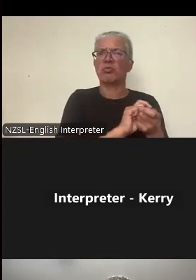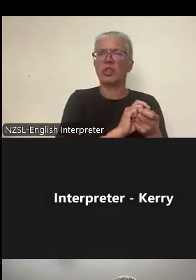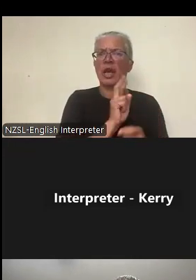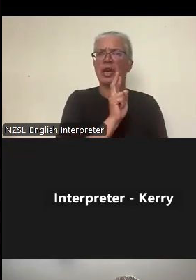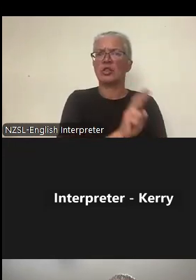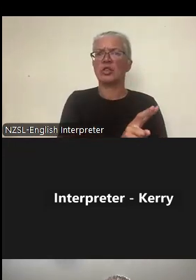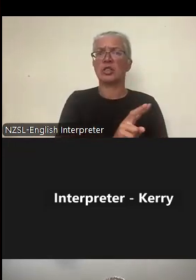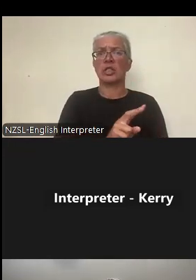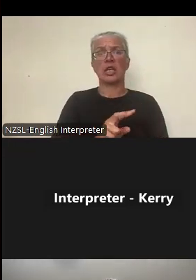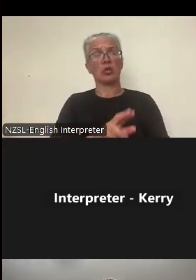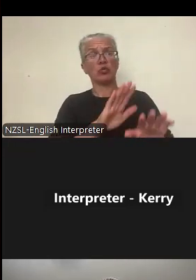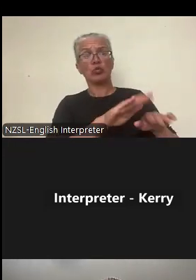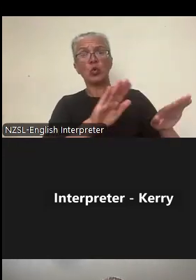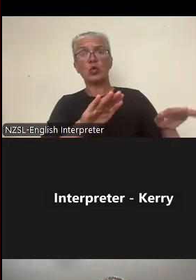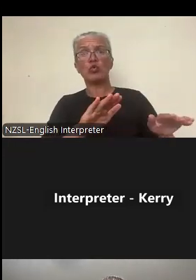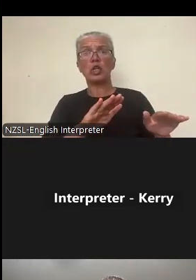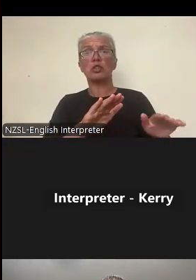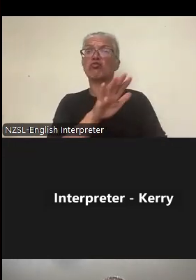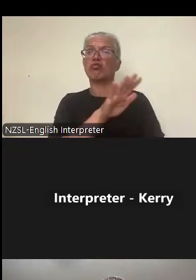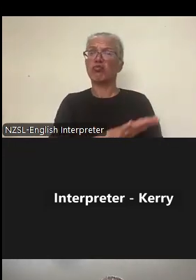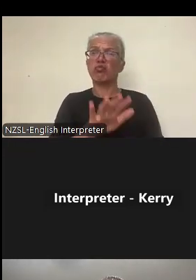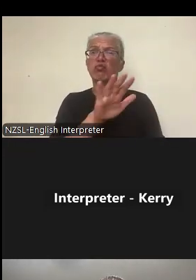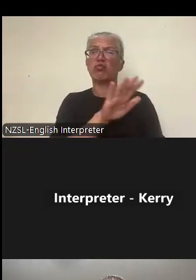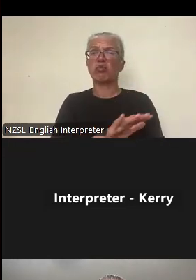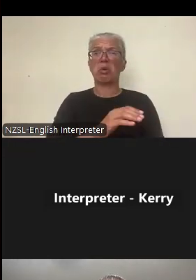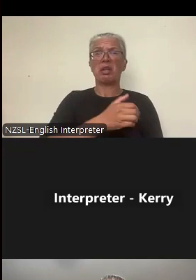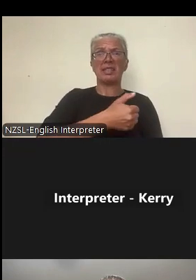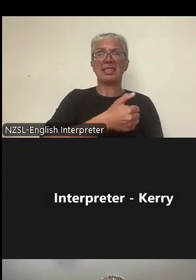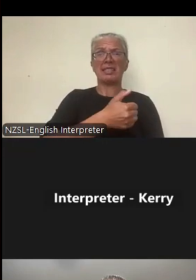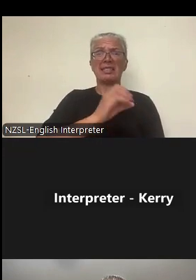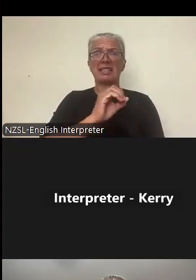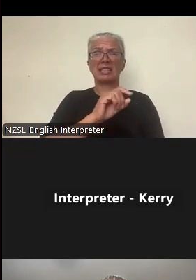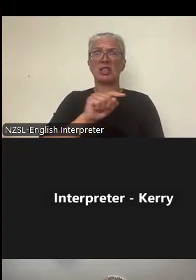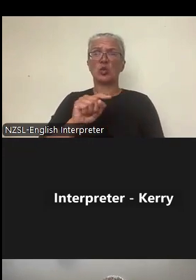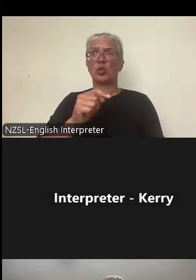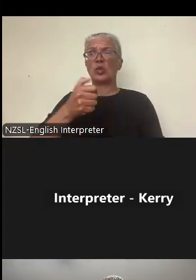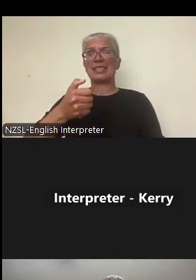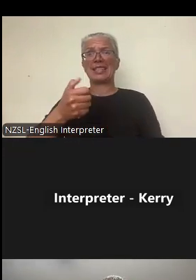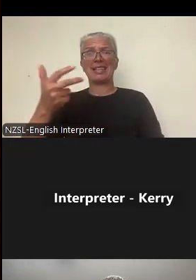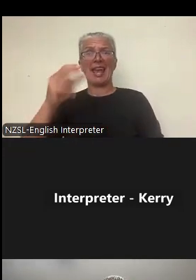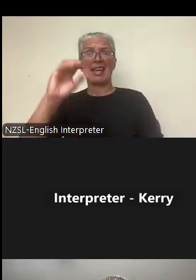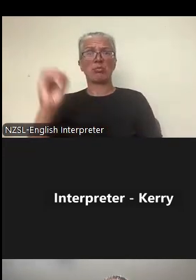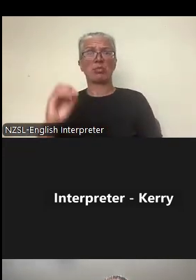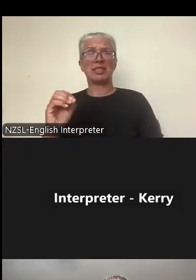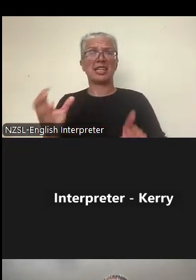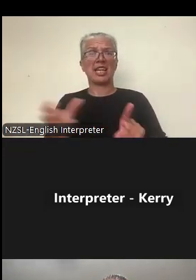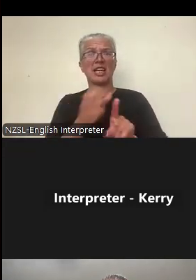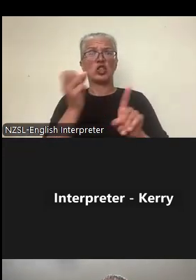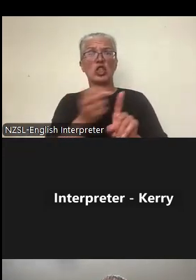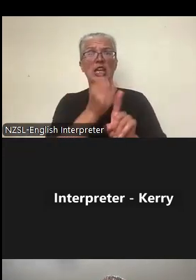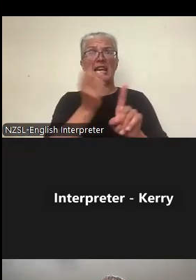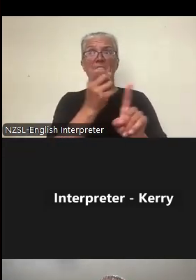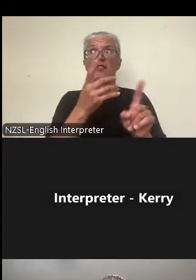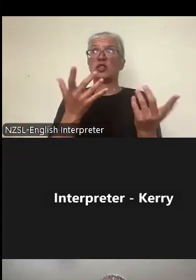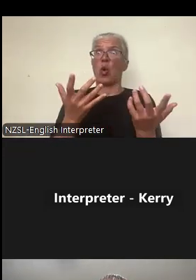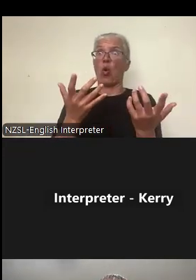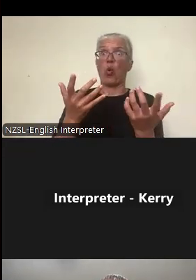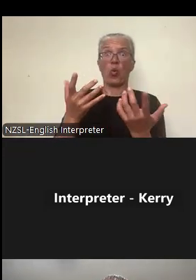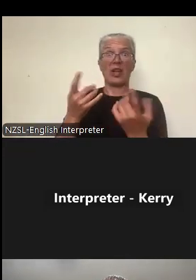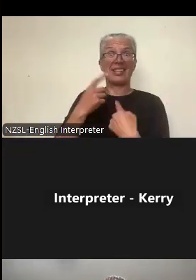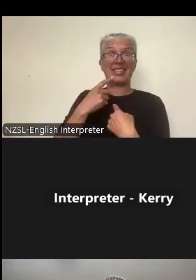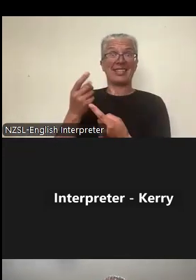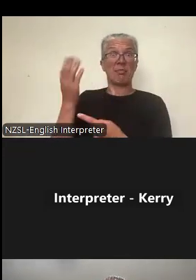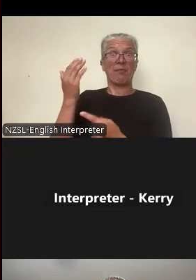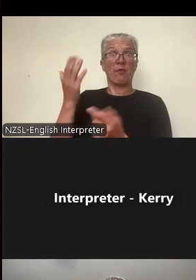our children were achieving at or above about 60 to 68%. So we had that burning platform that Mark talked